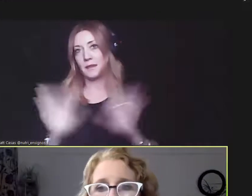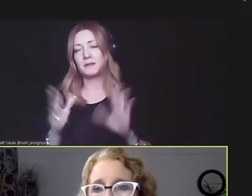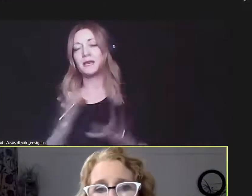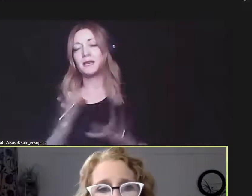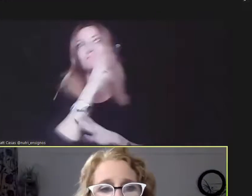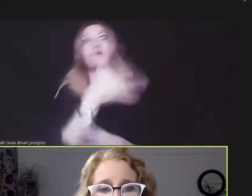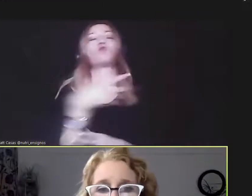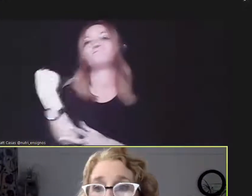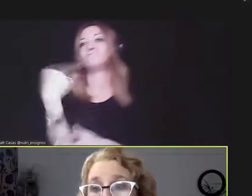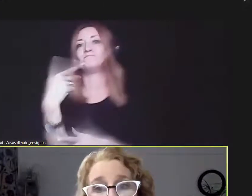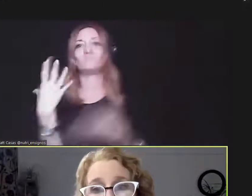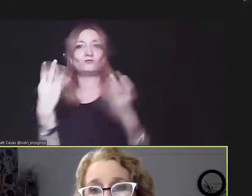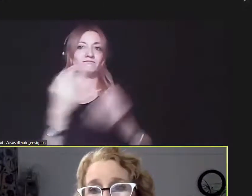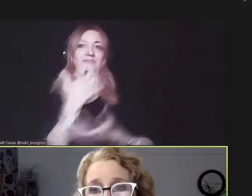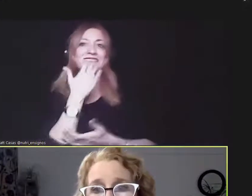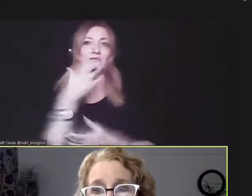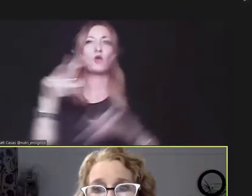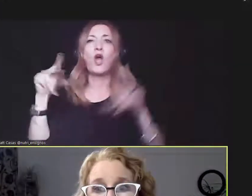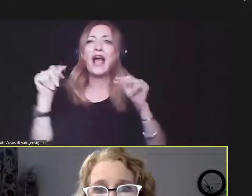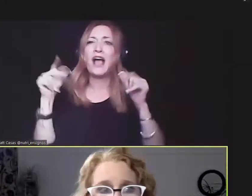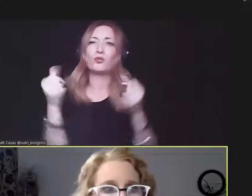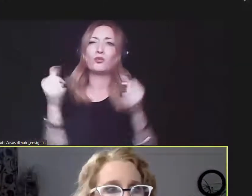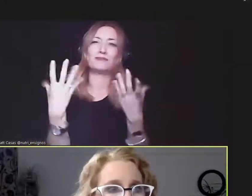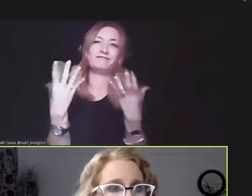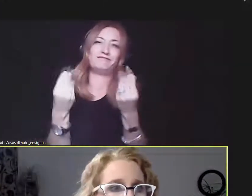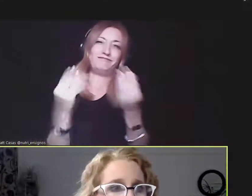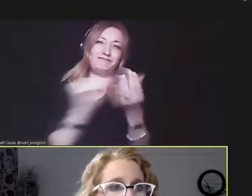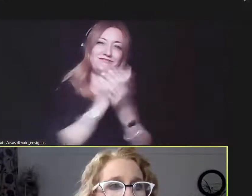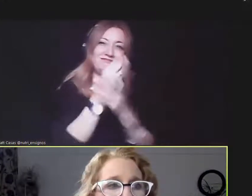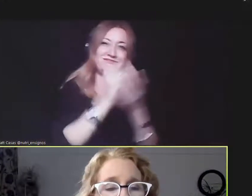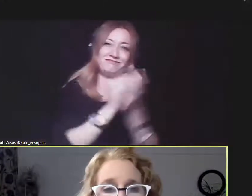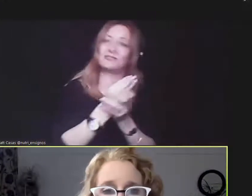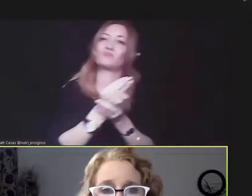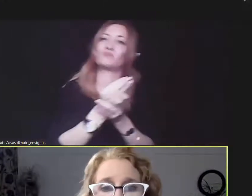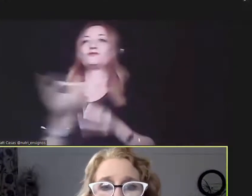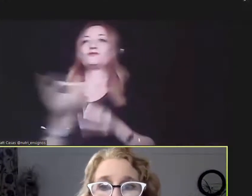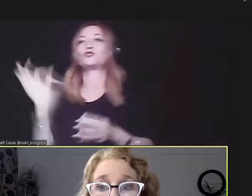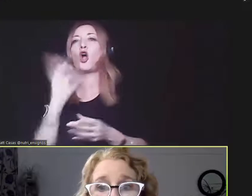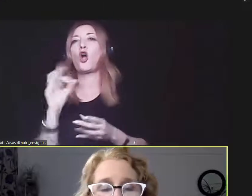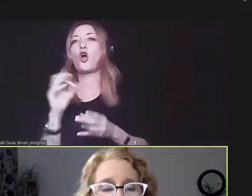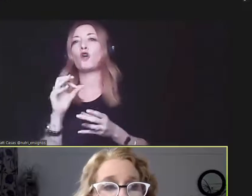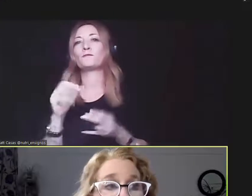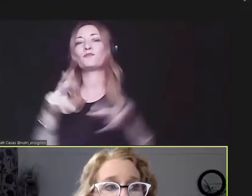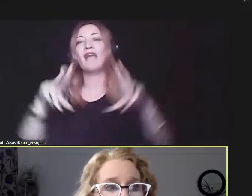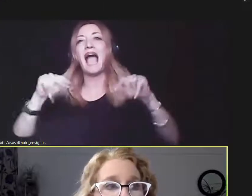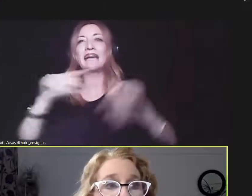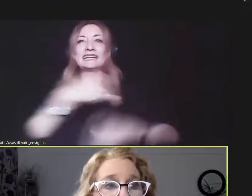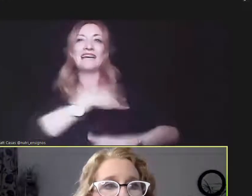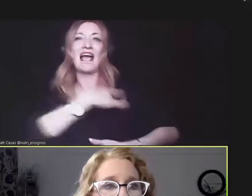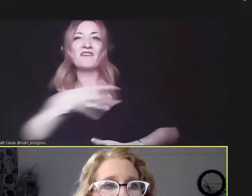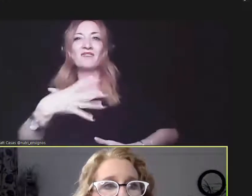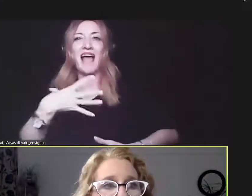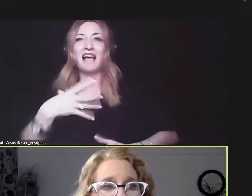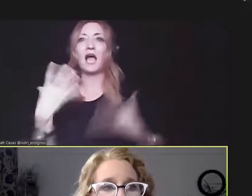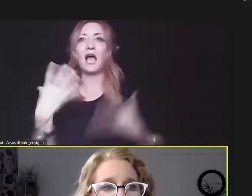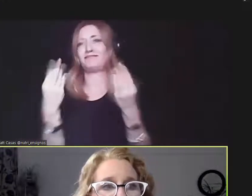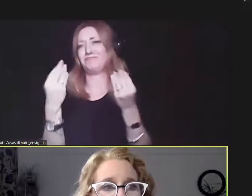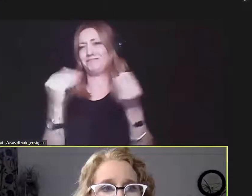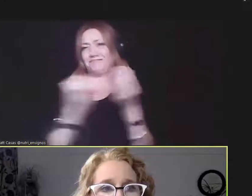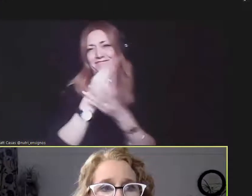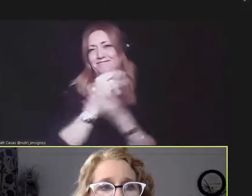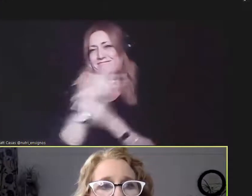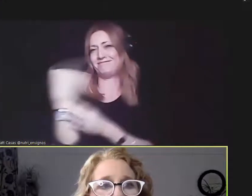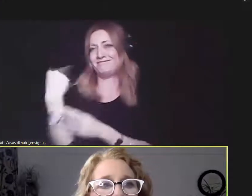know, people drink a lot of caffeine. Okay, so, you know, try to limit those as much